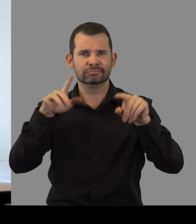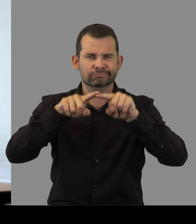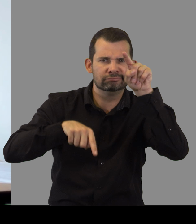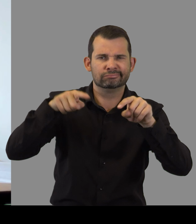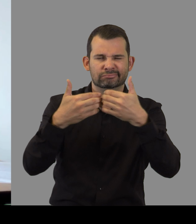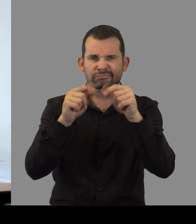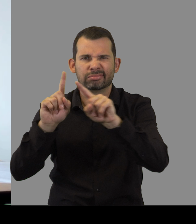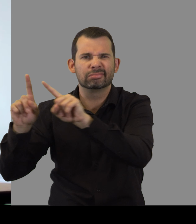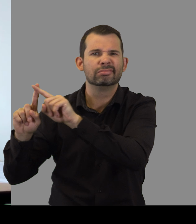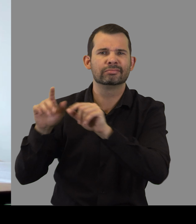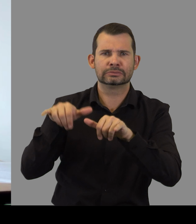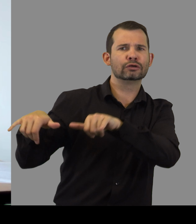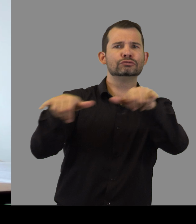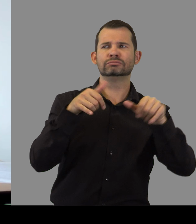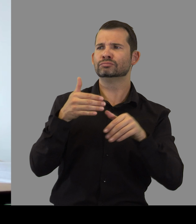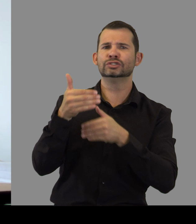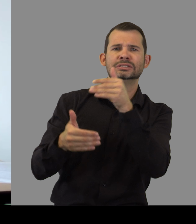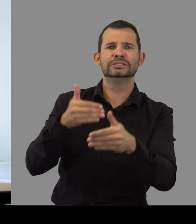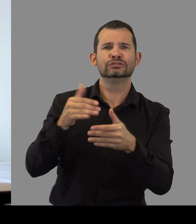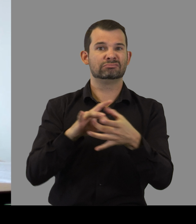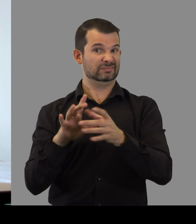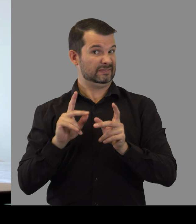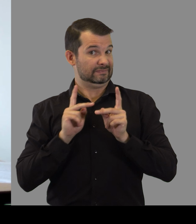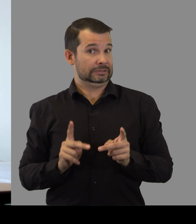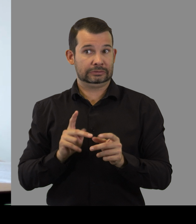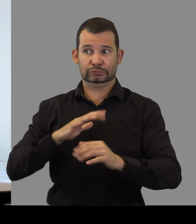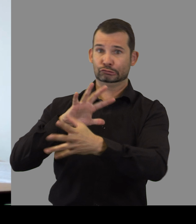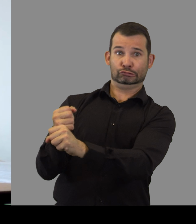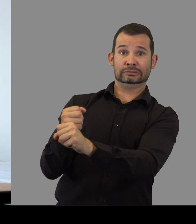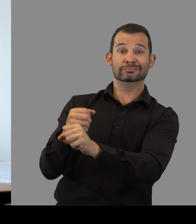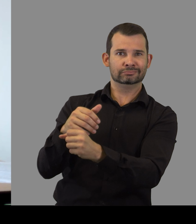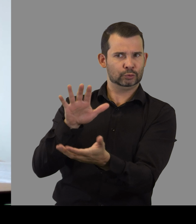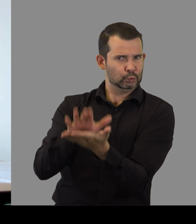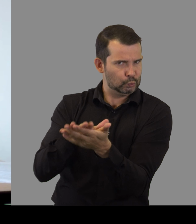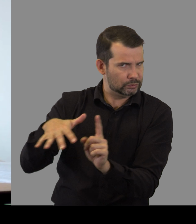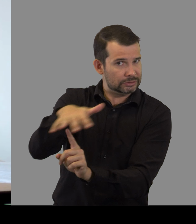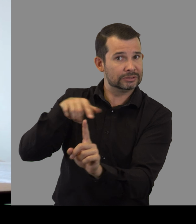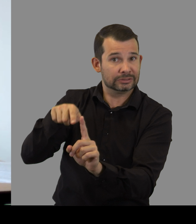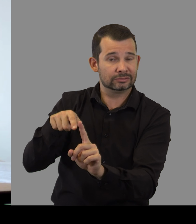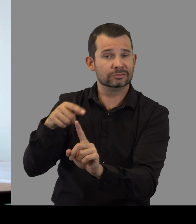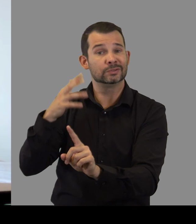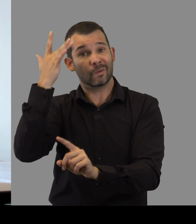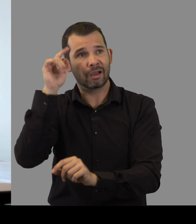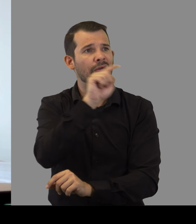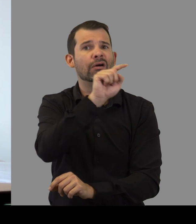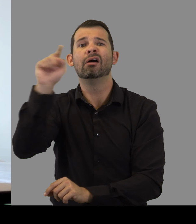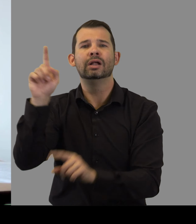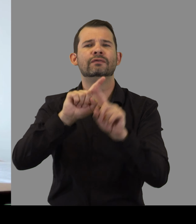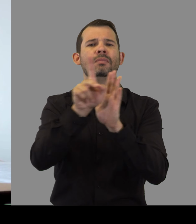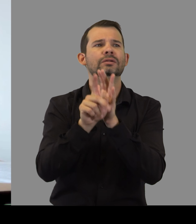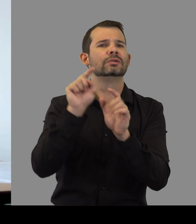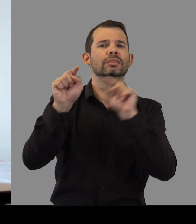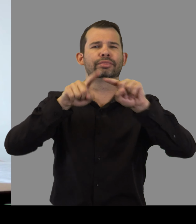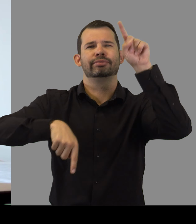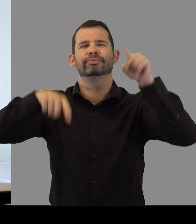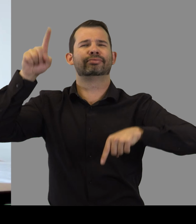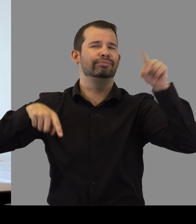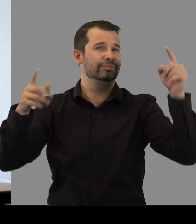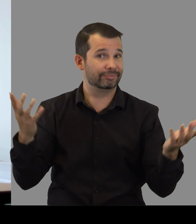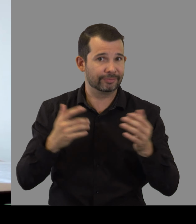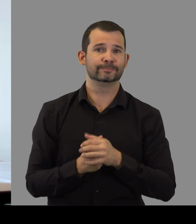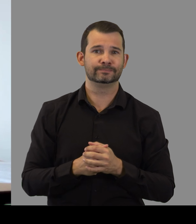many inconsistencies in the standards and procedures on physical restraints within school settings, as they may